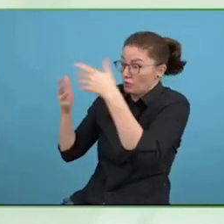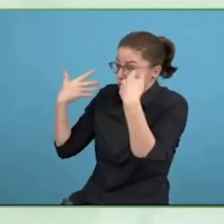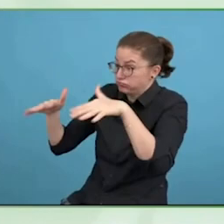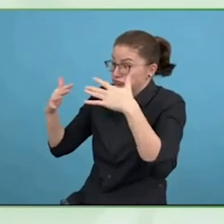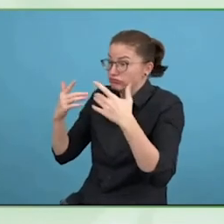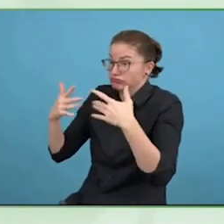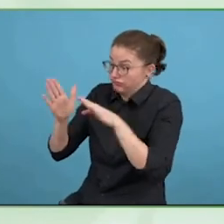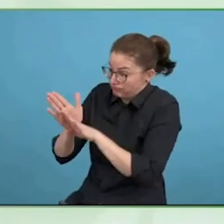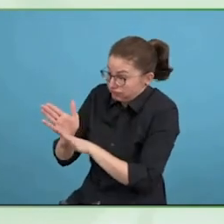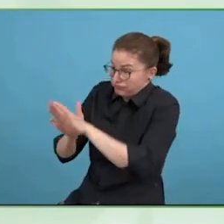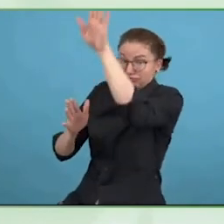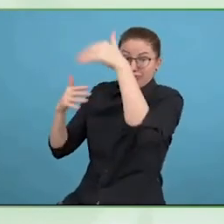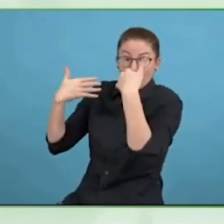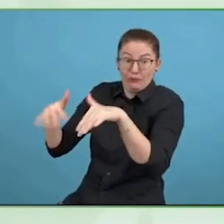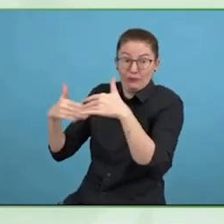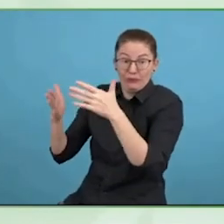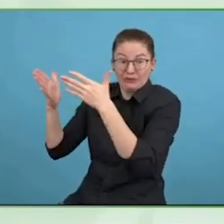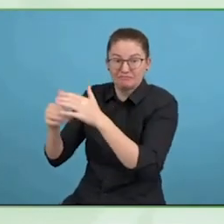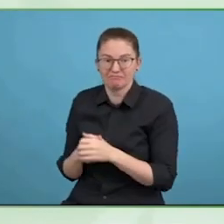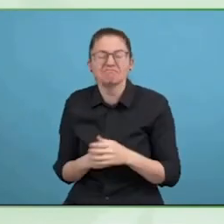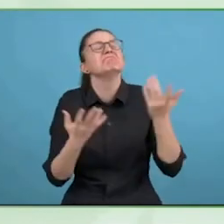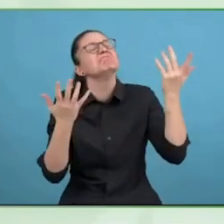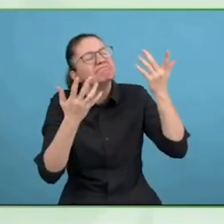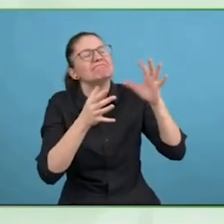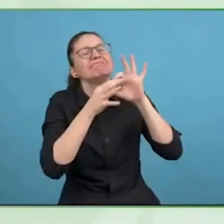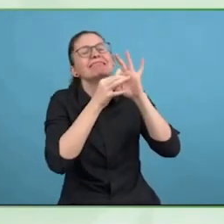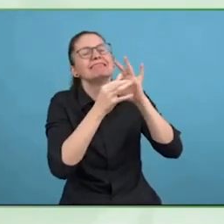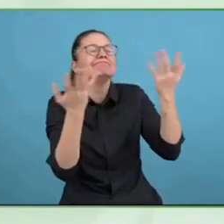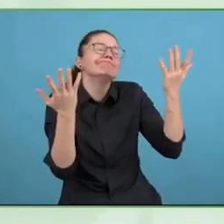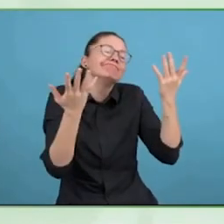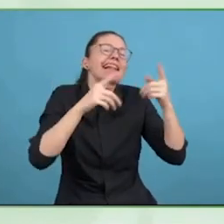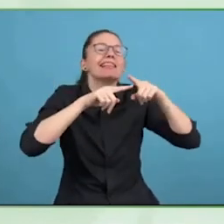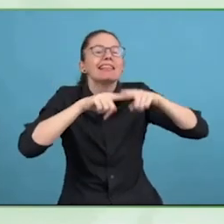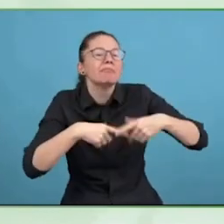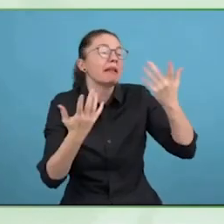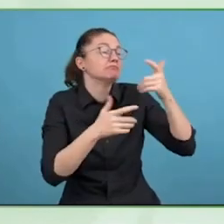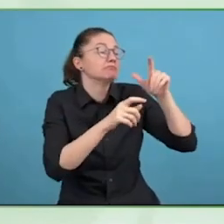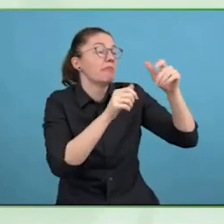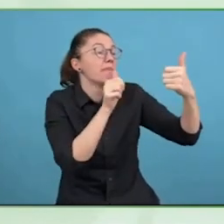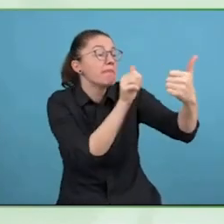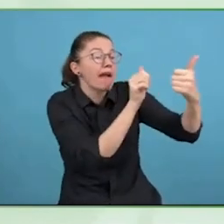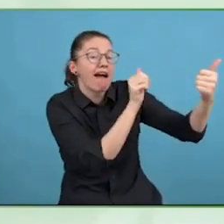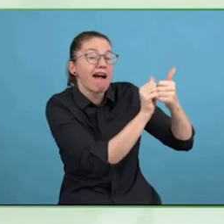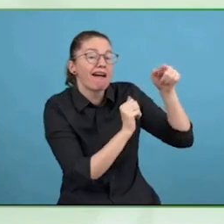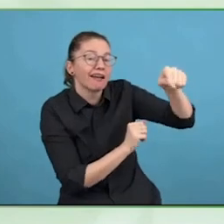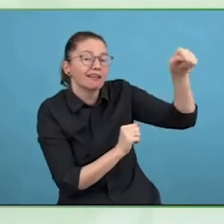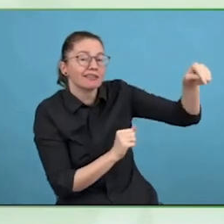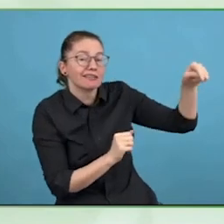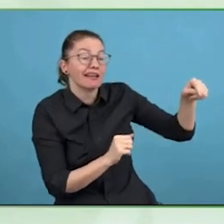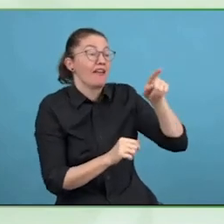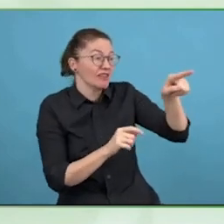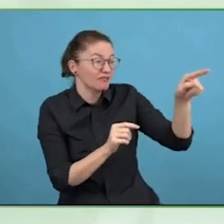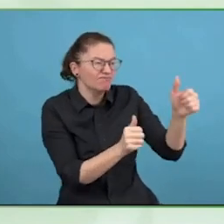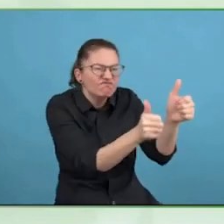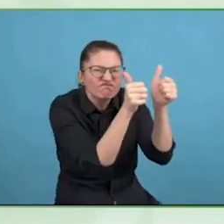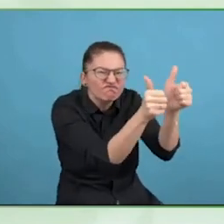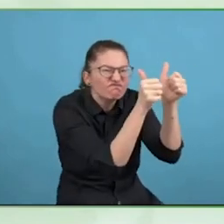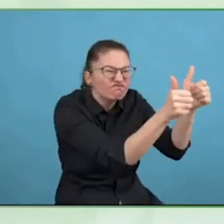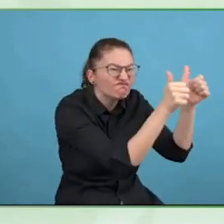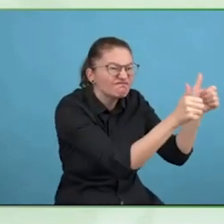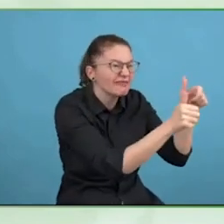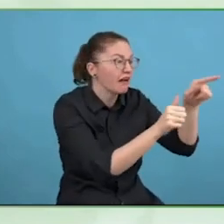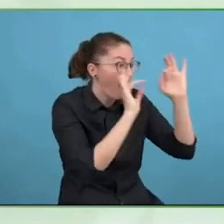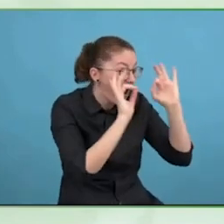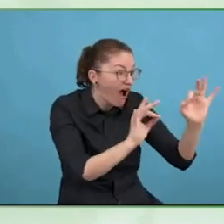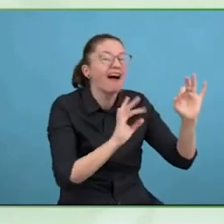as GIZ, we cannot walk alone. All those activities which I just briefly presented,